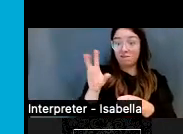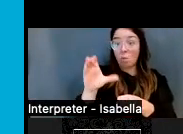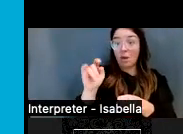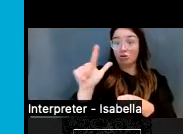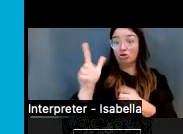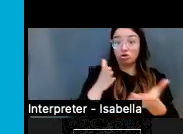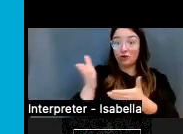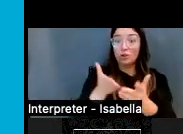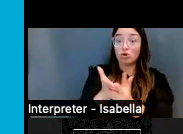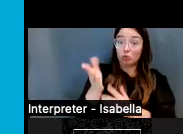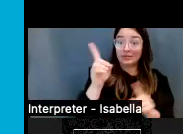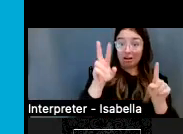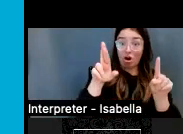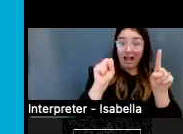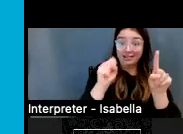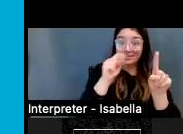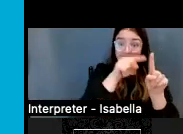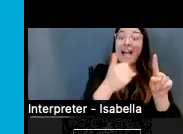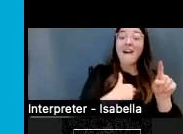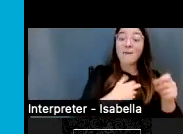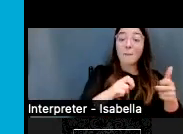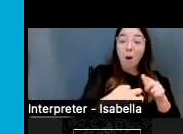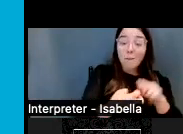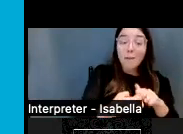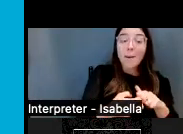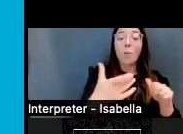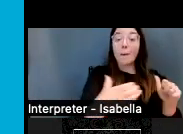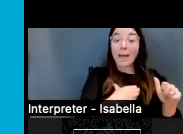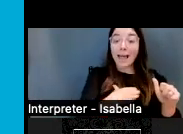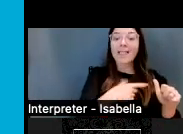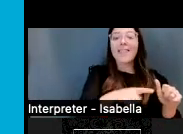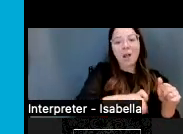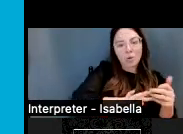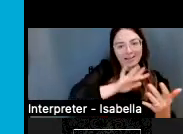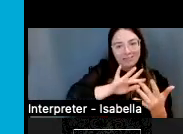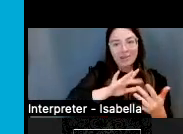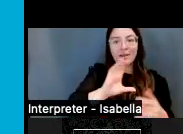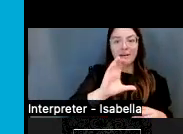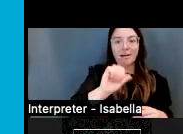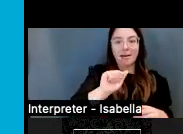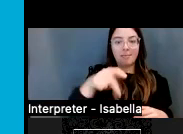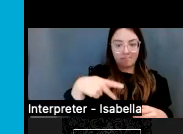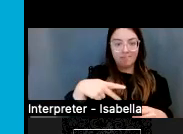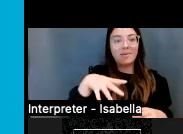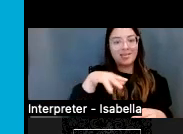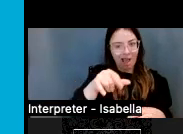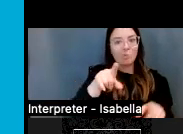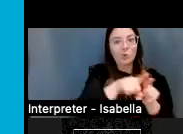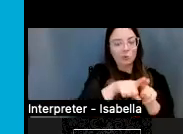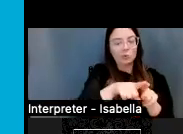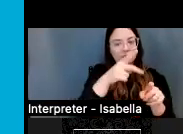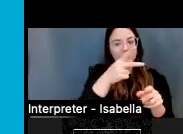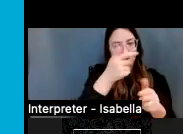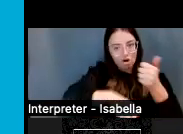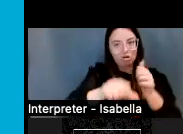wanted to complain about, they had to reach out to the Client Assistance Program, which was also within state government.